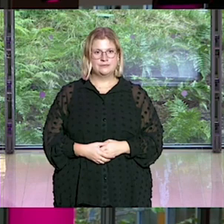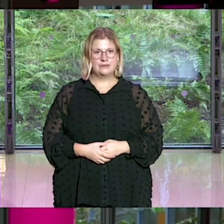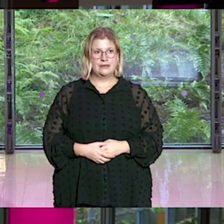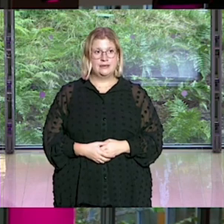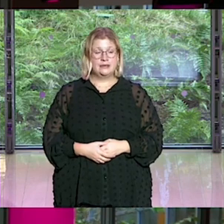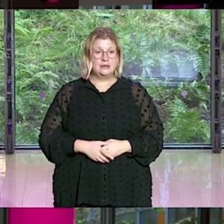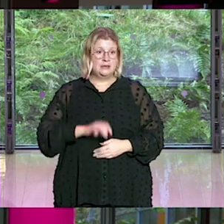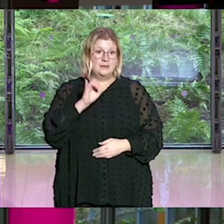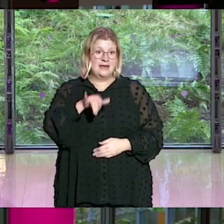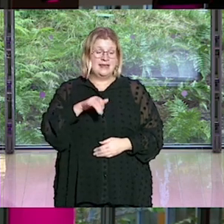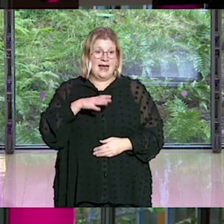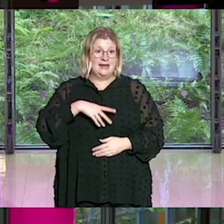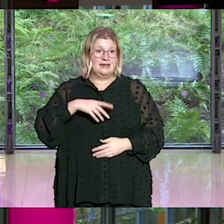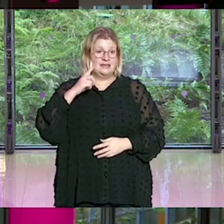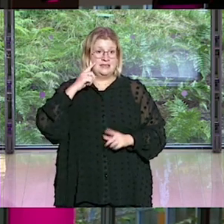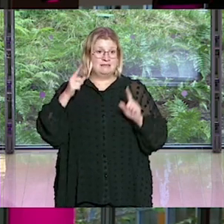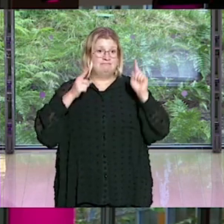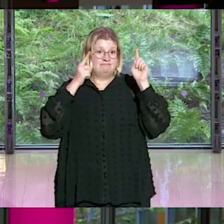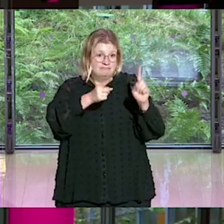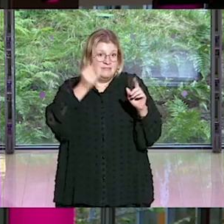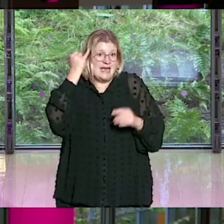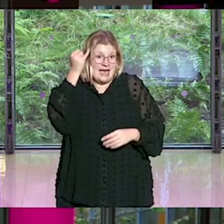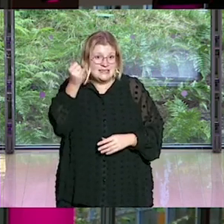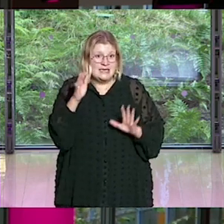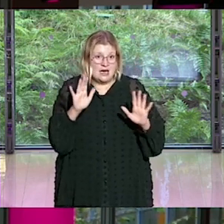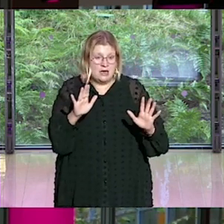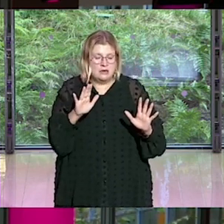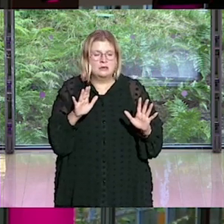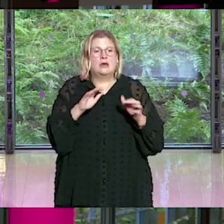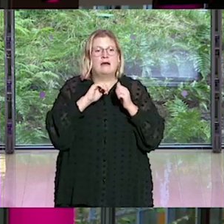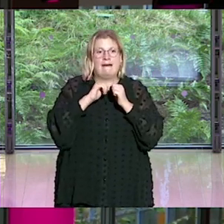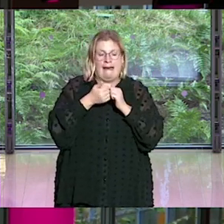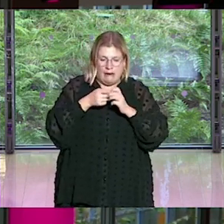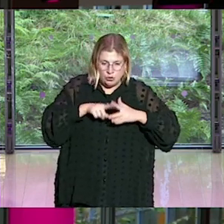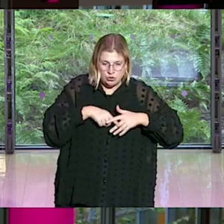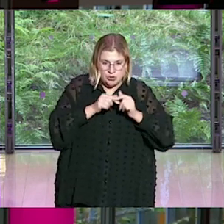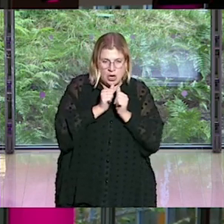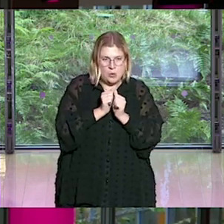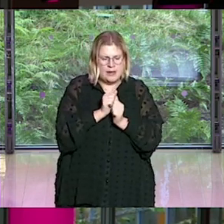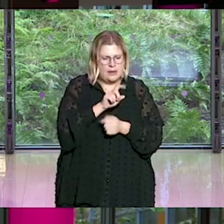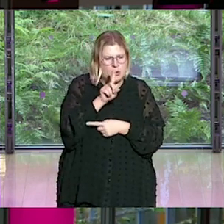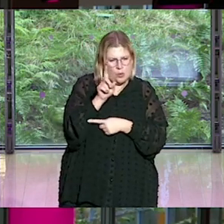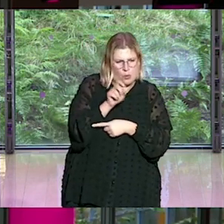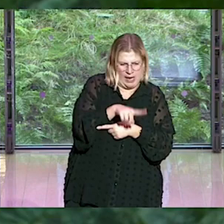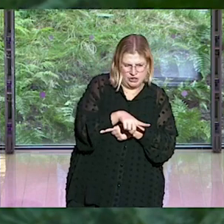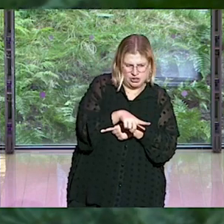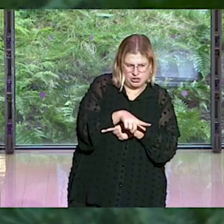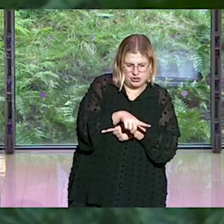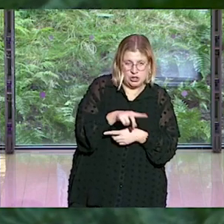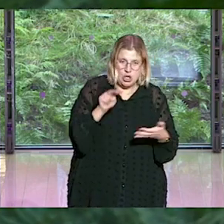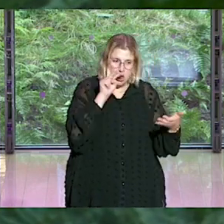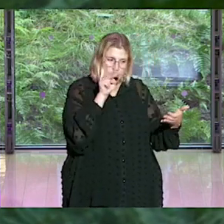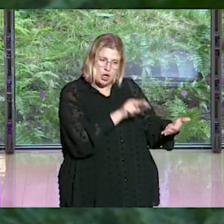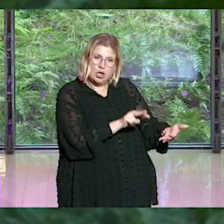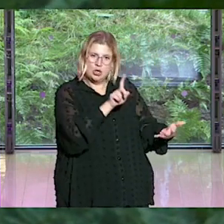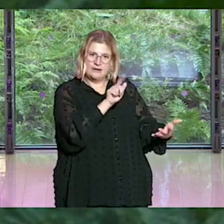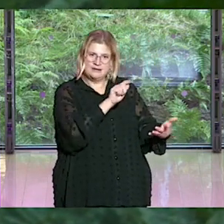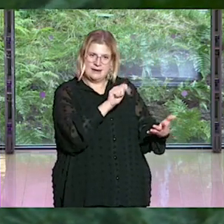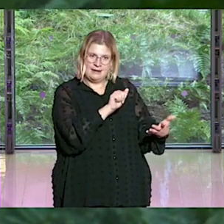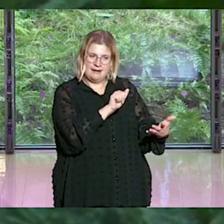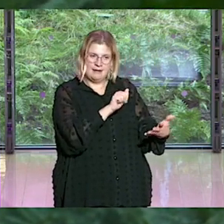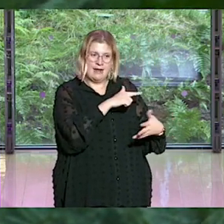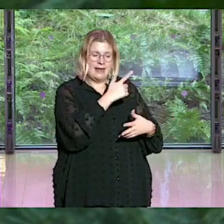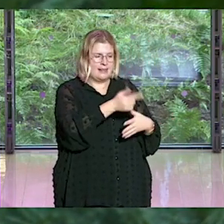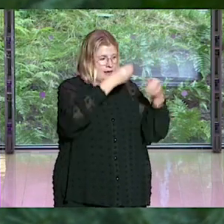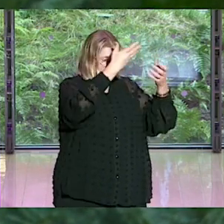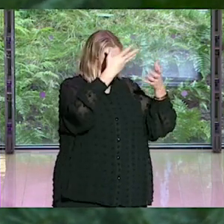But that's the idea, right? That is how you start with questions. Look to the data and then